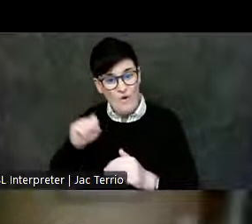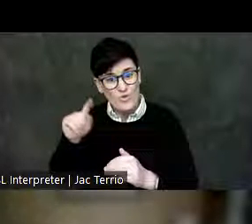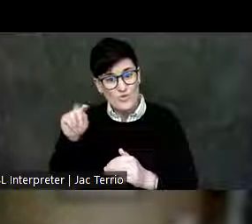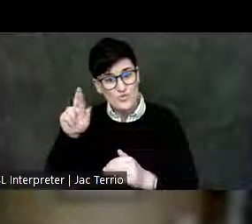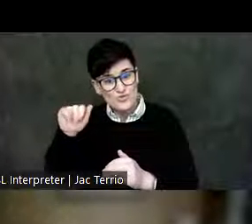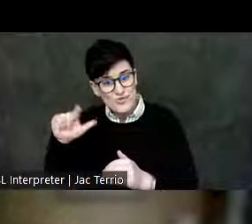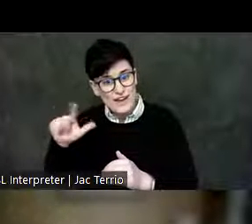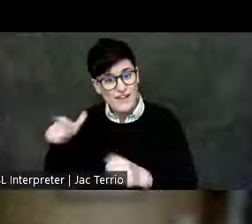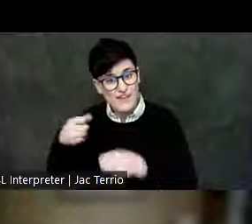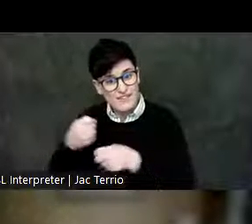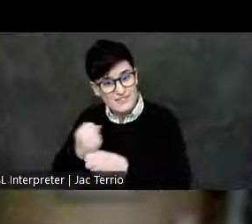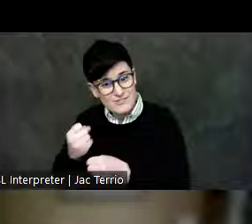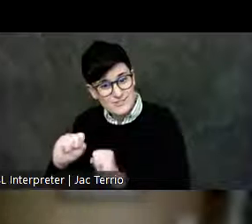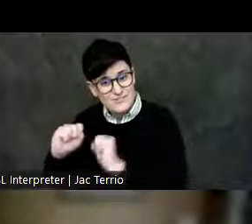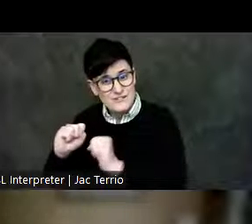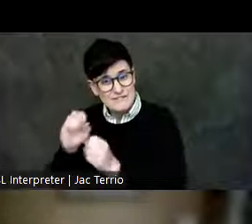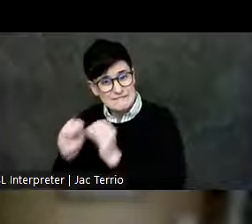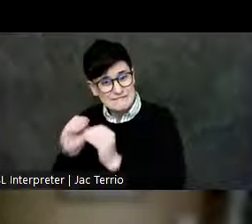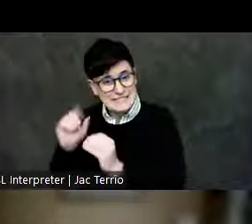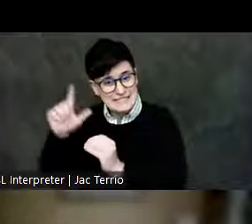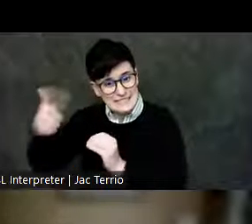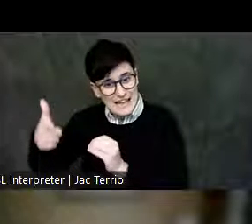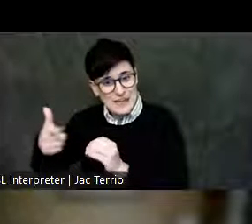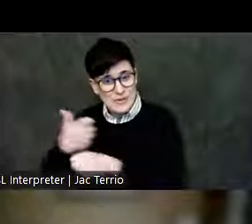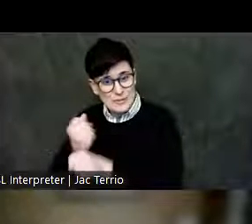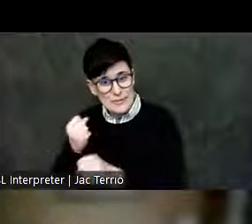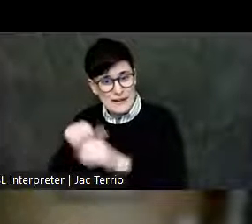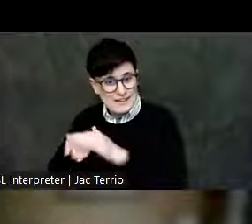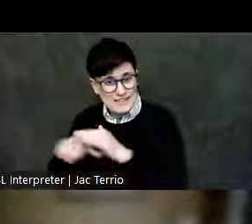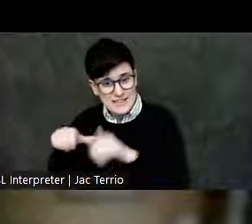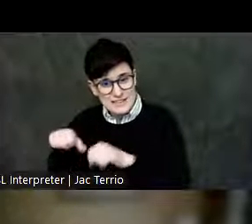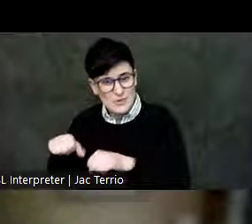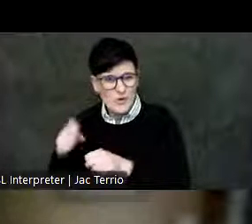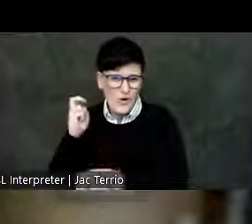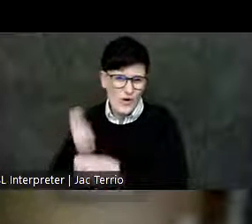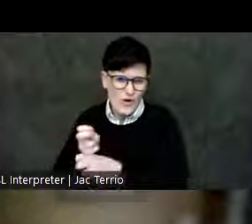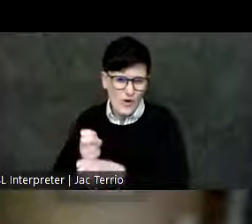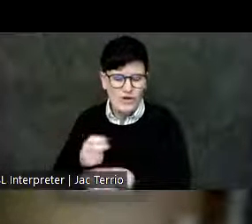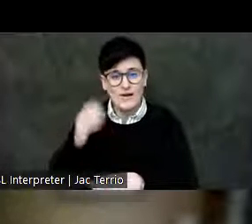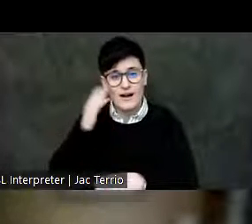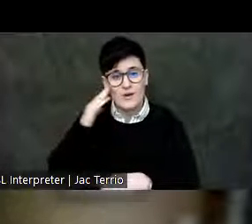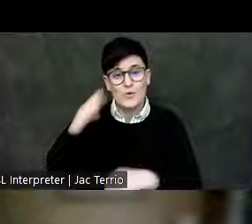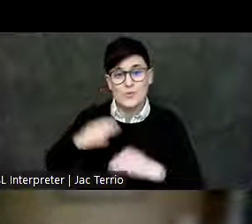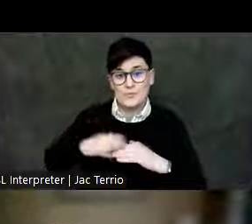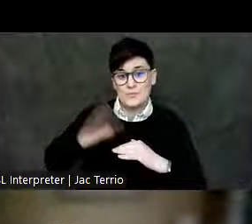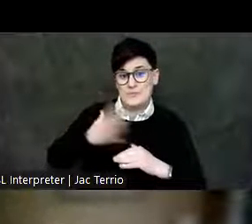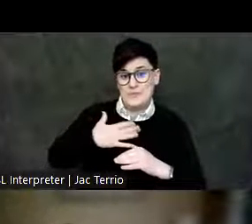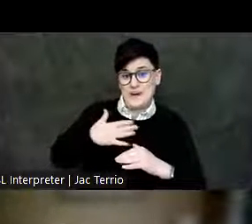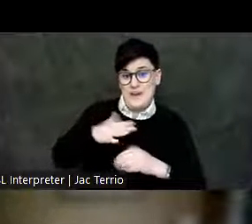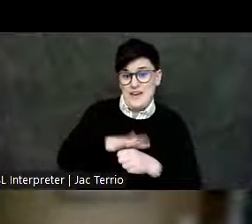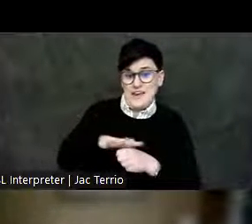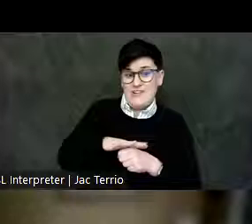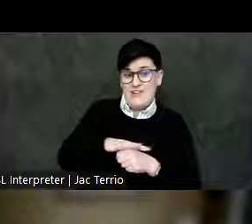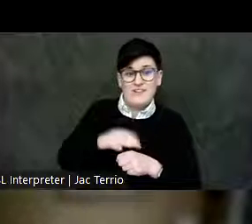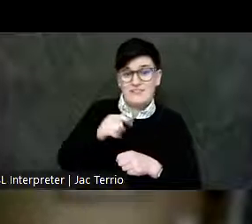Um, so that's why I think sometimes, like I know at least in my area, there's not always accessible trails where you think